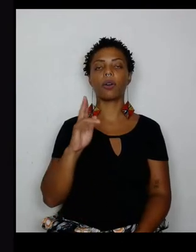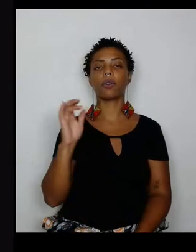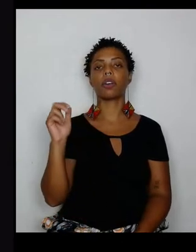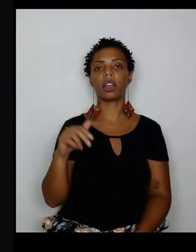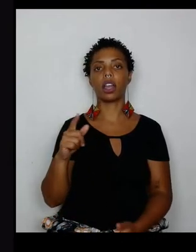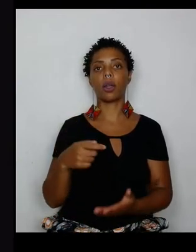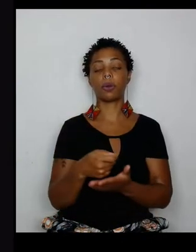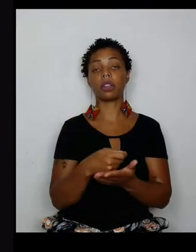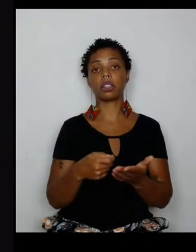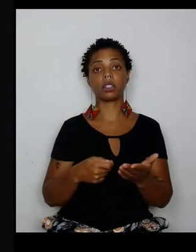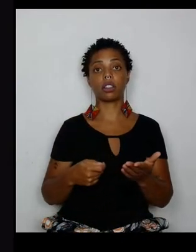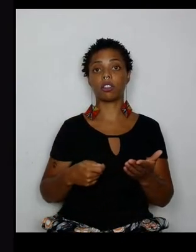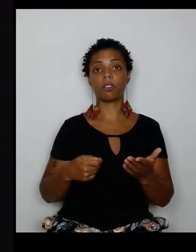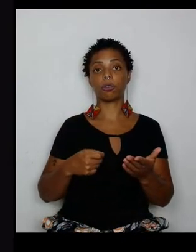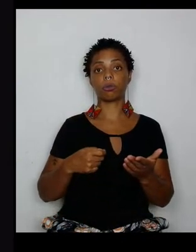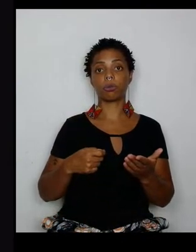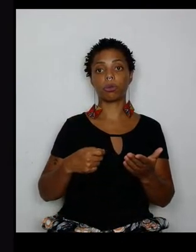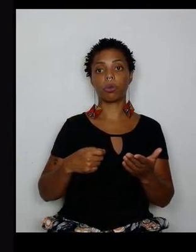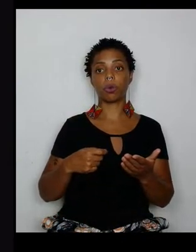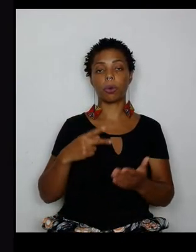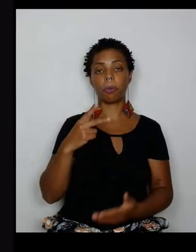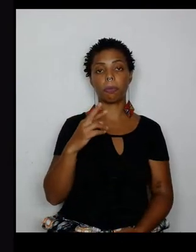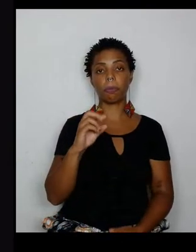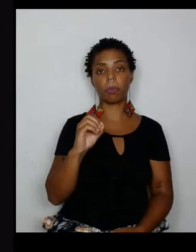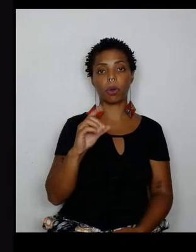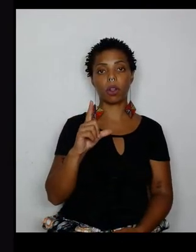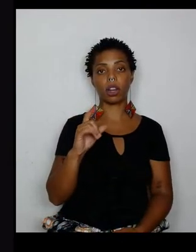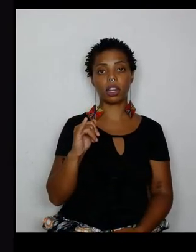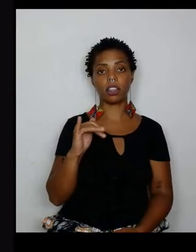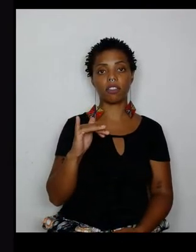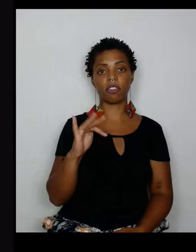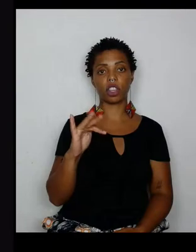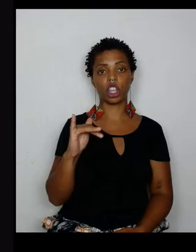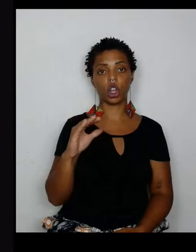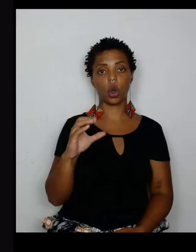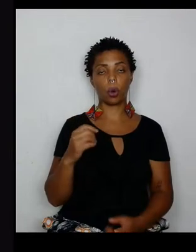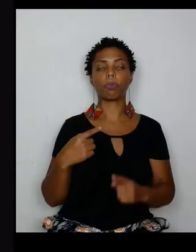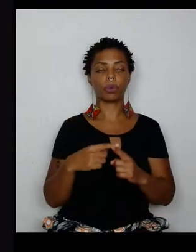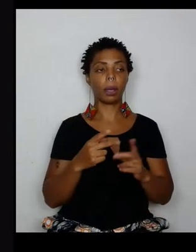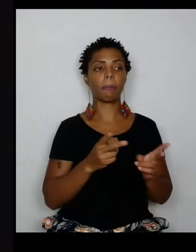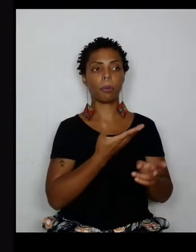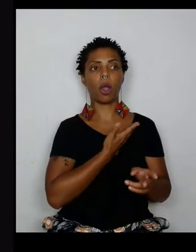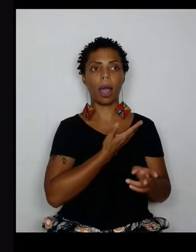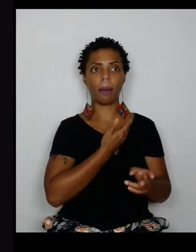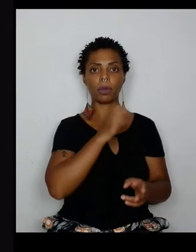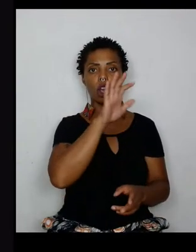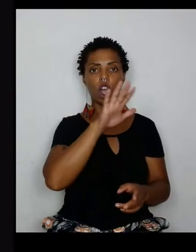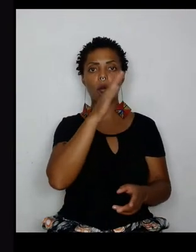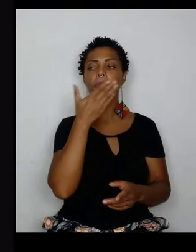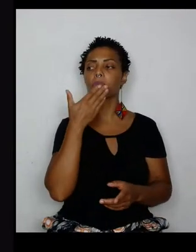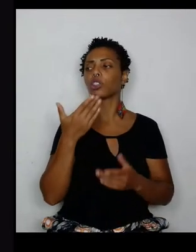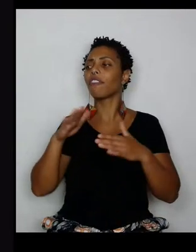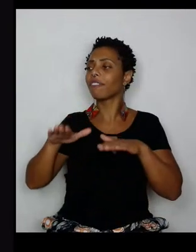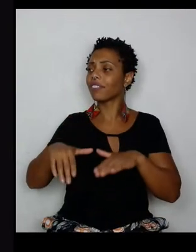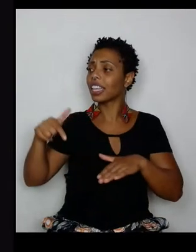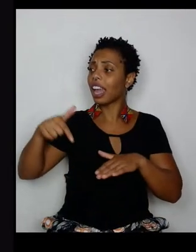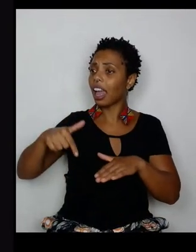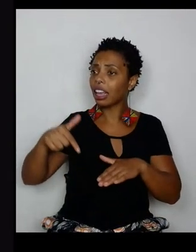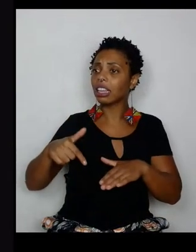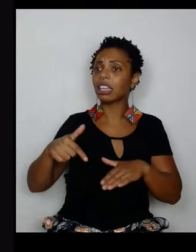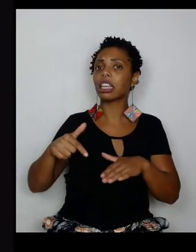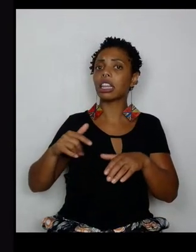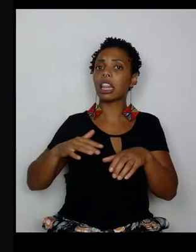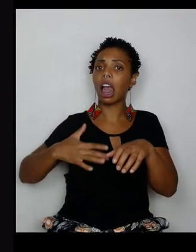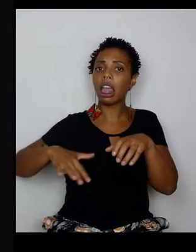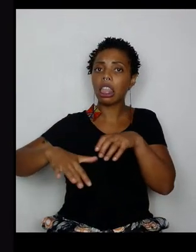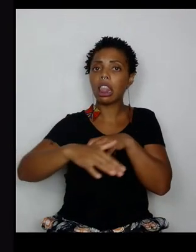europe to stay in the marquesas and die there true to his savage aspirations was in fact planning a return back to paris